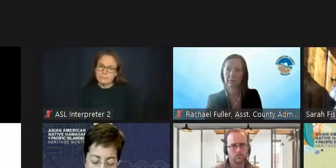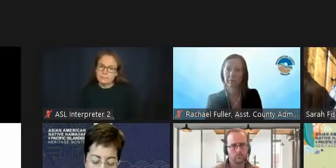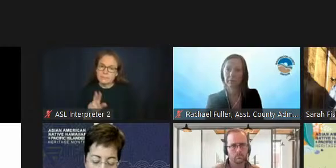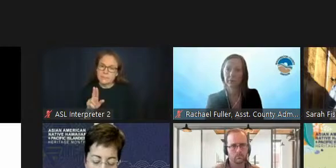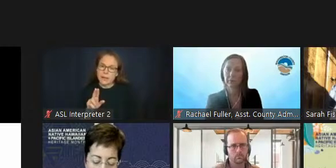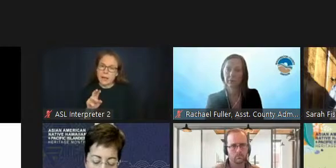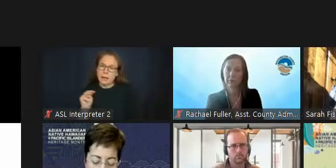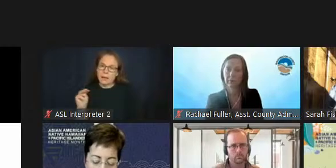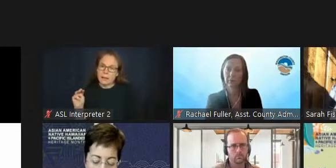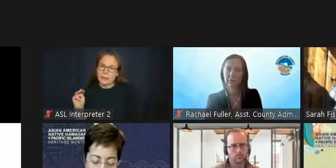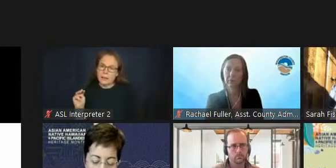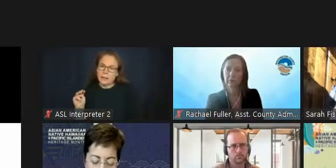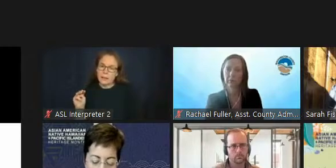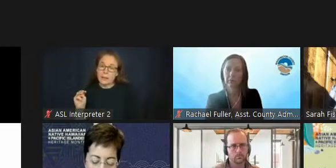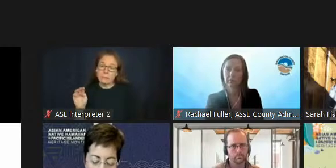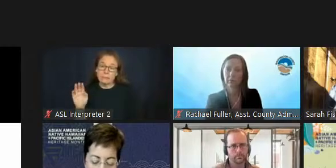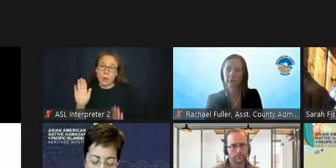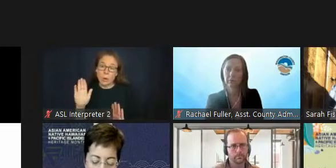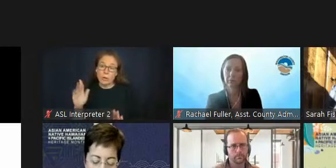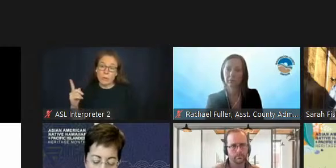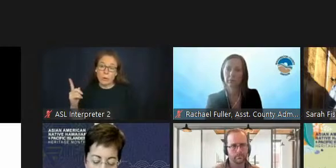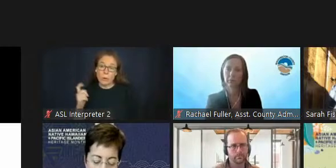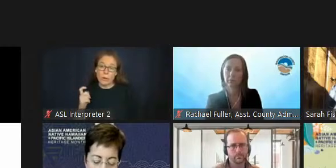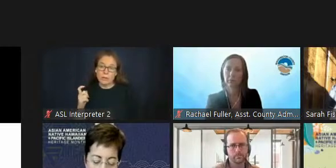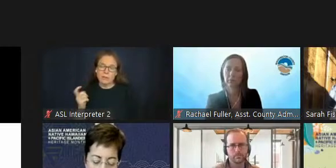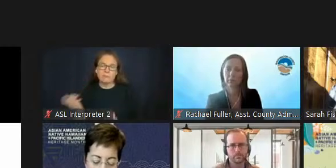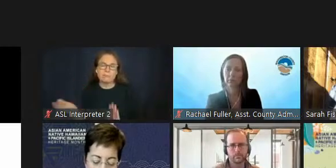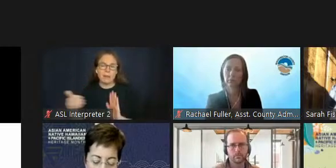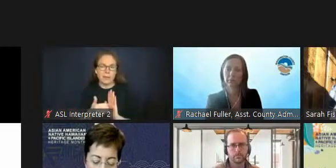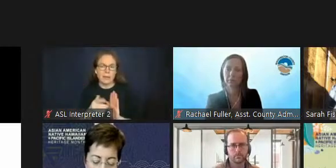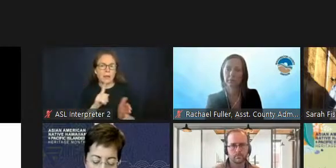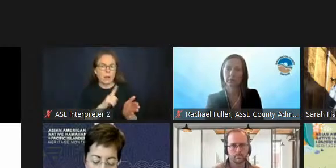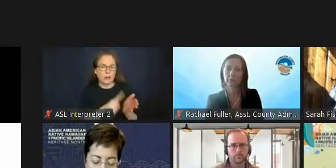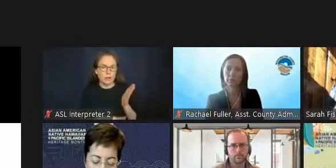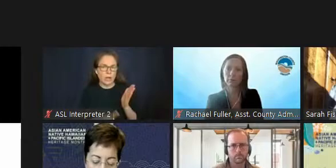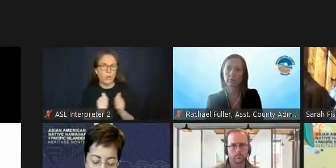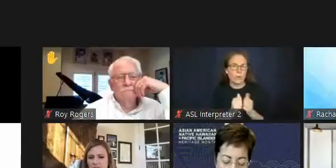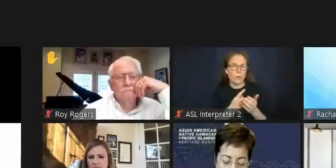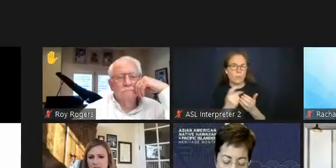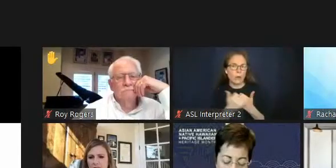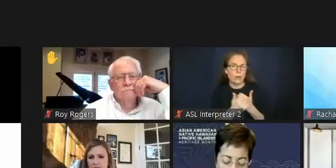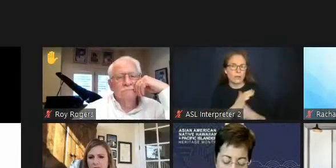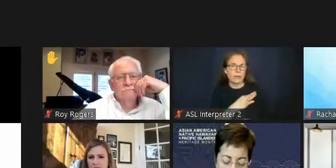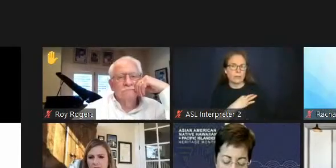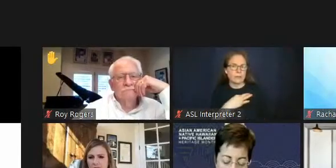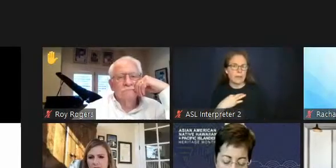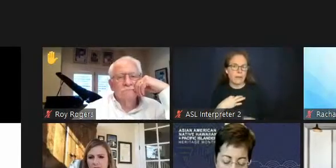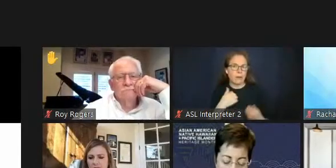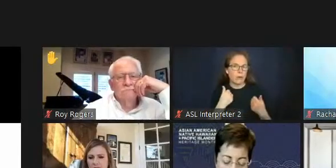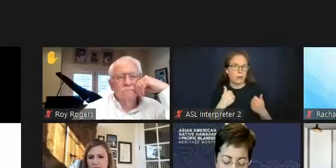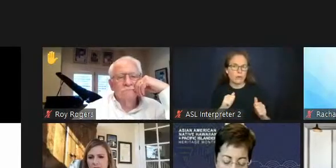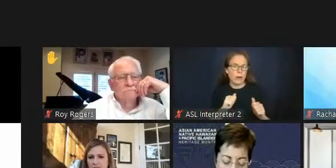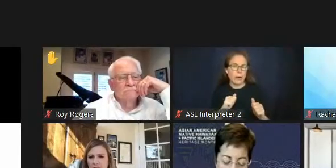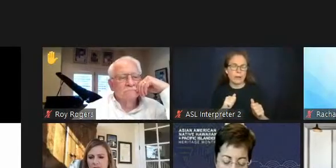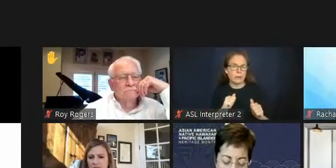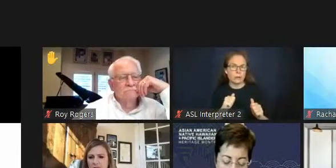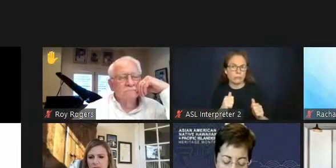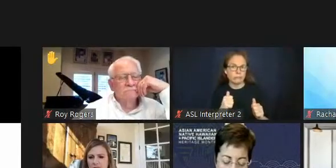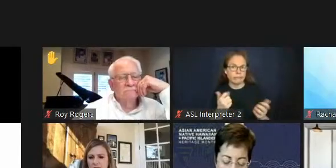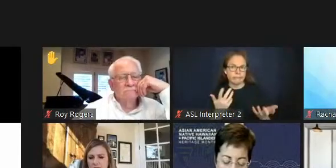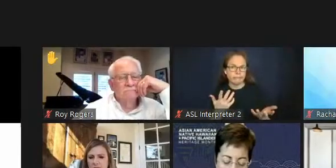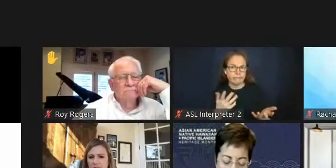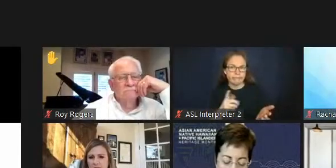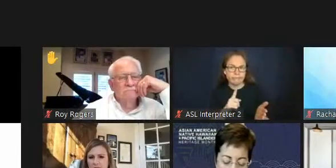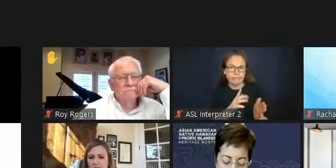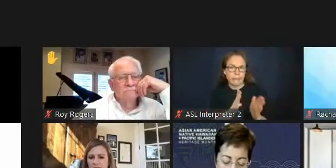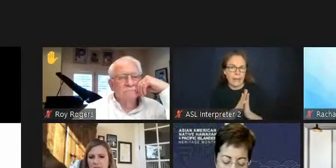That is a really excellent question. I think I'll also probably want to check back with the project staff and just try to get a better sense of the timing for that as